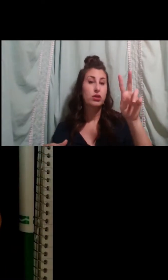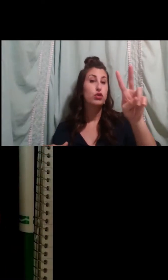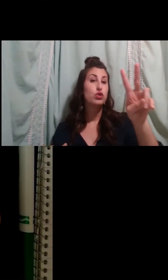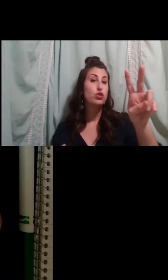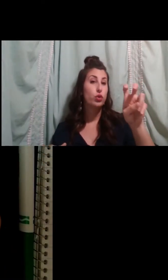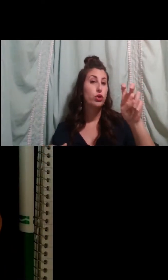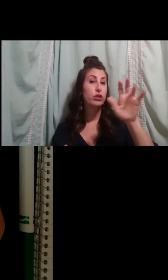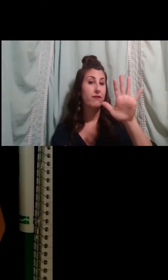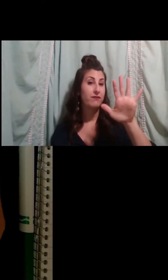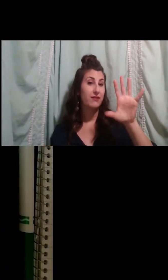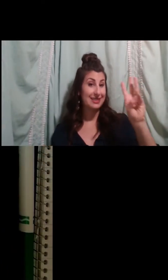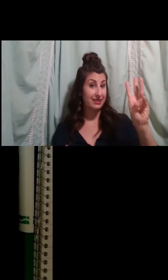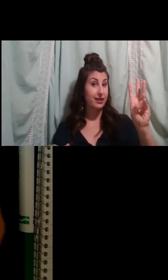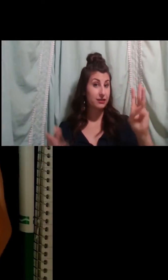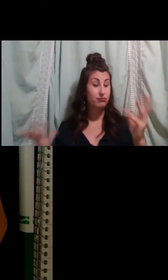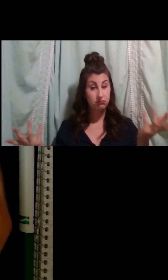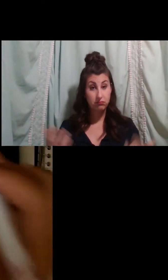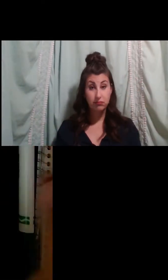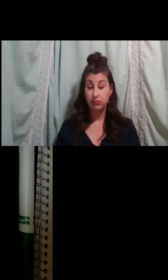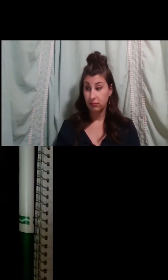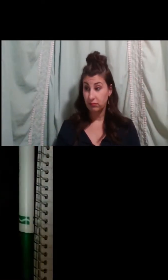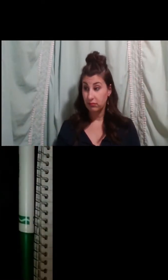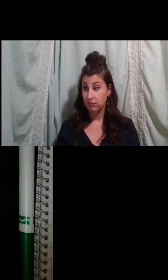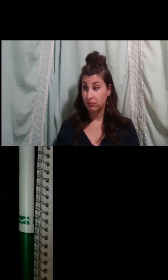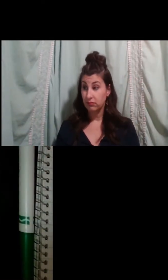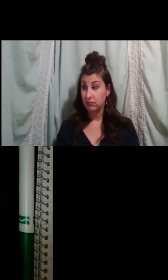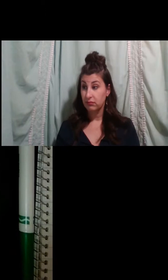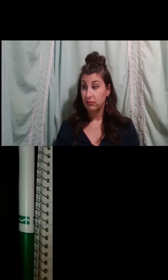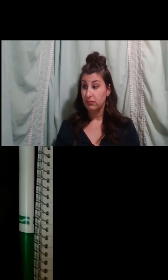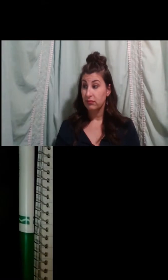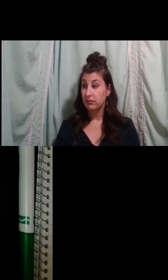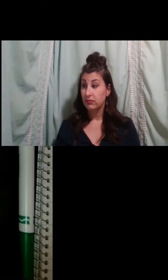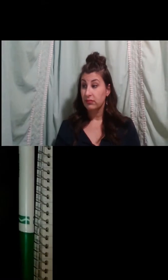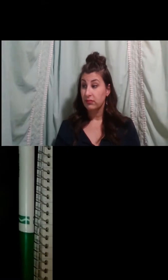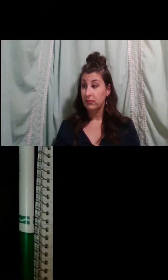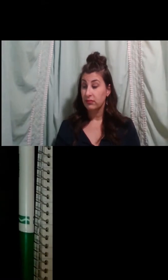is 256.